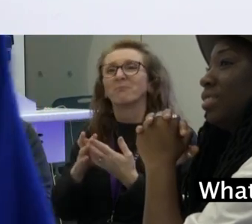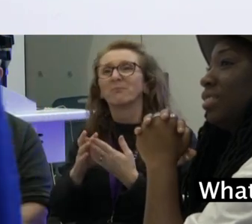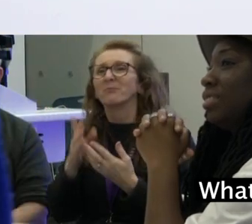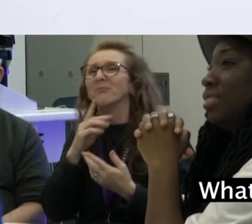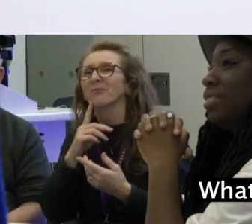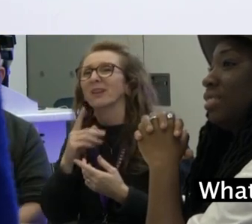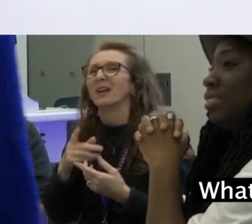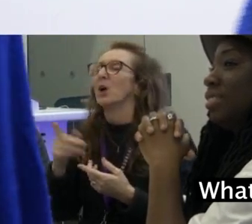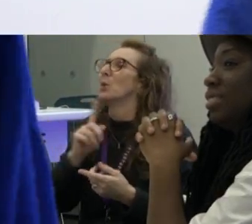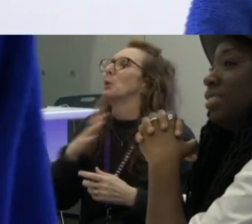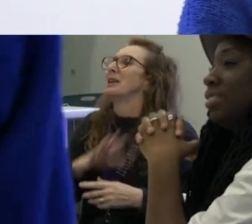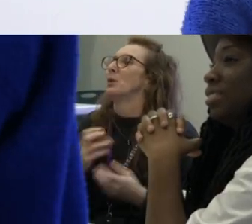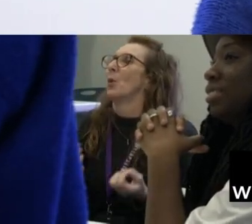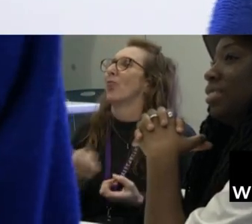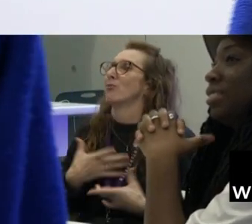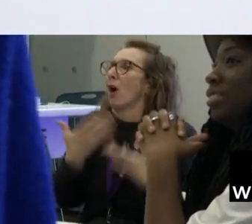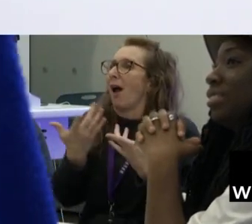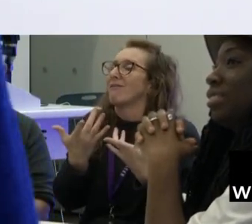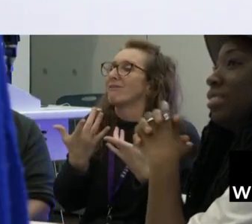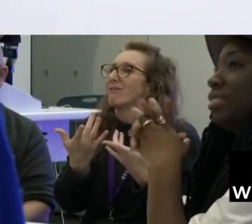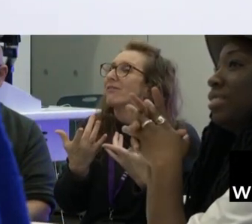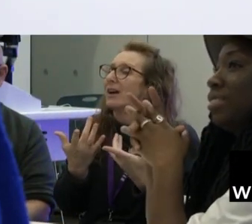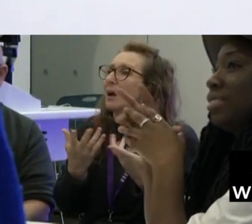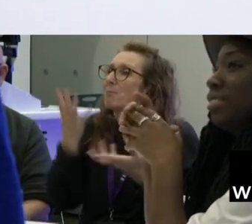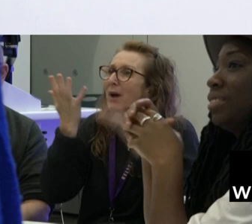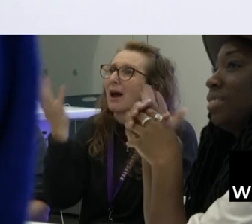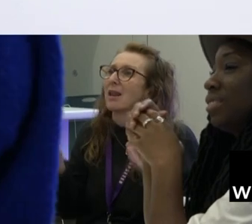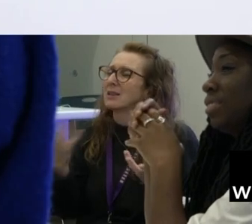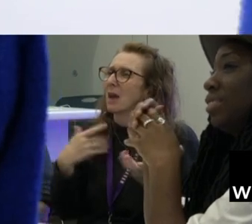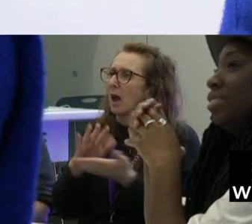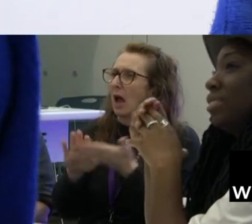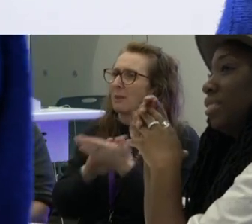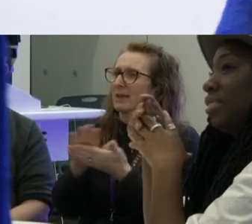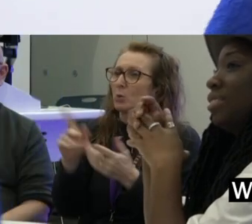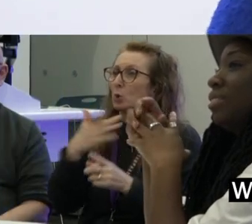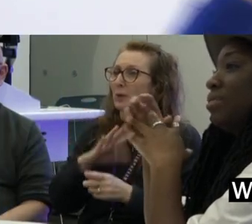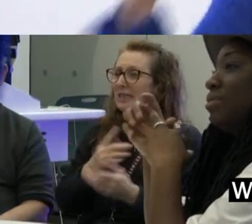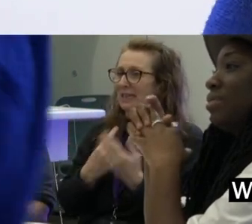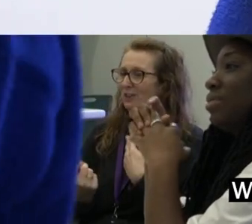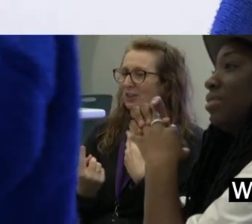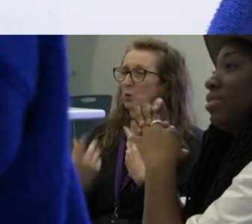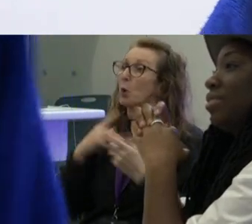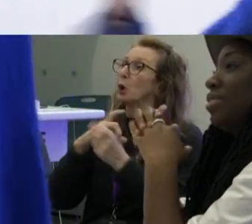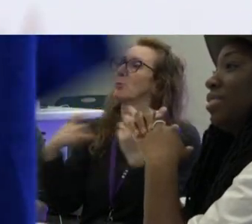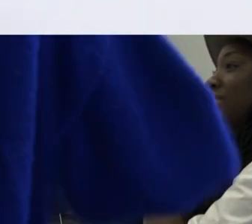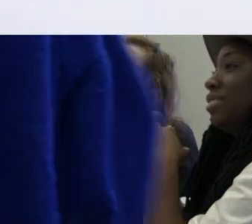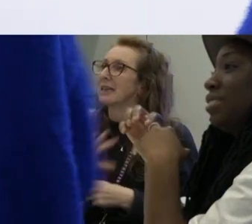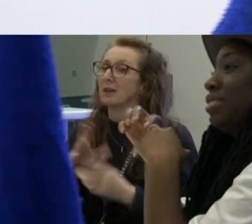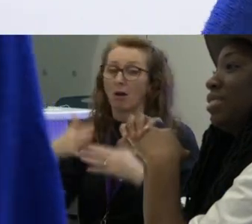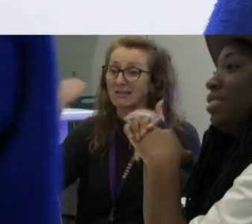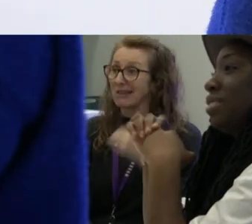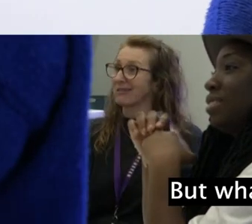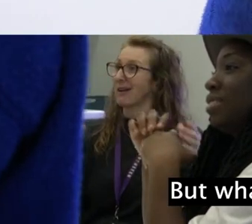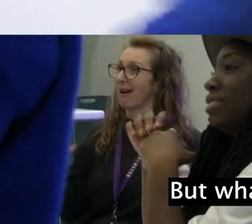to thrive in balance? And when I say that, I mean, what do we need as individuals? What do our communities need? What does our sector